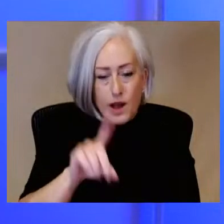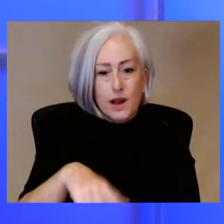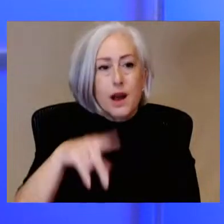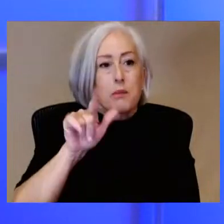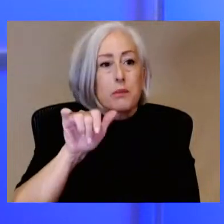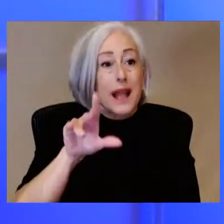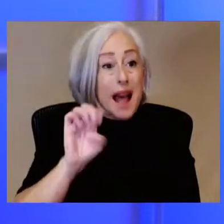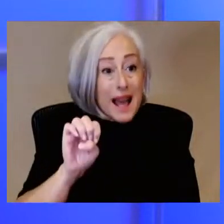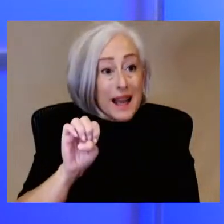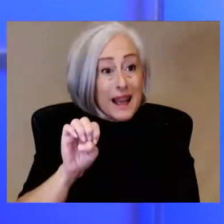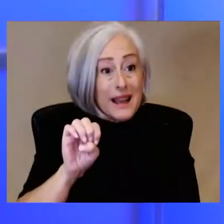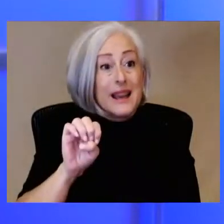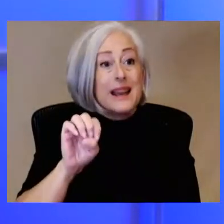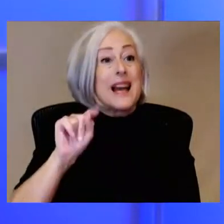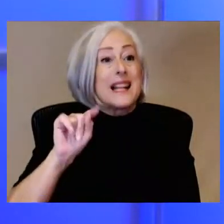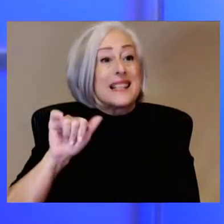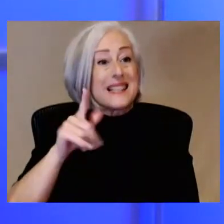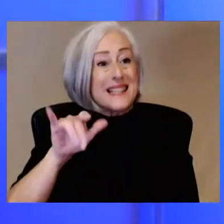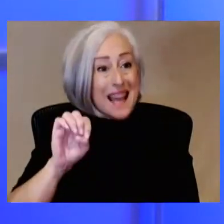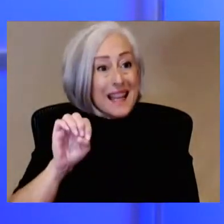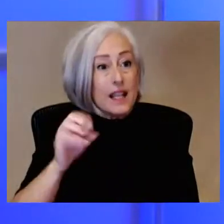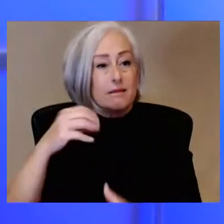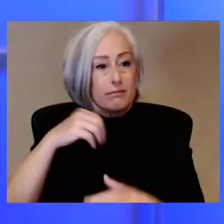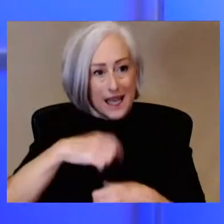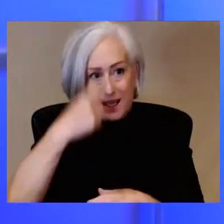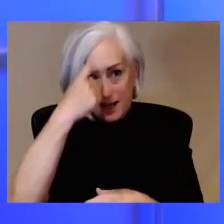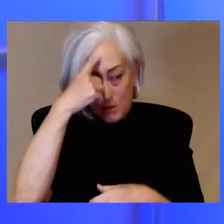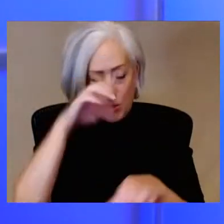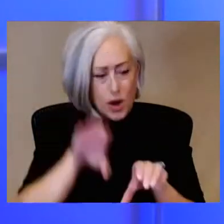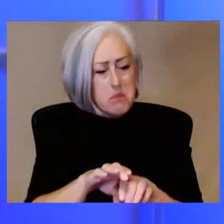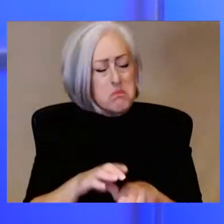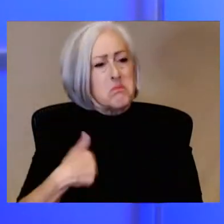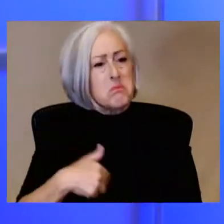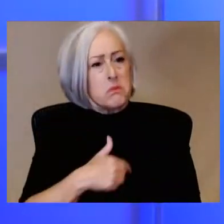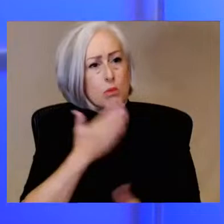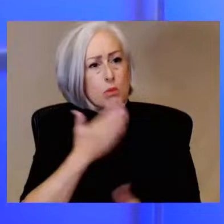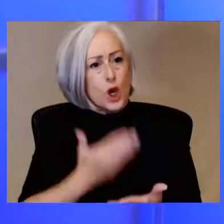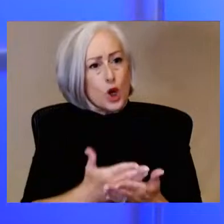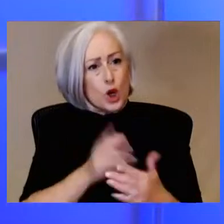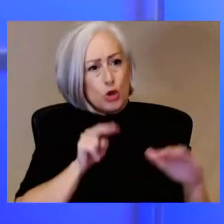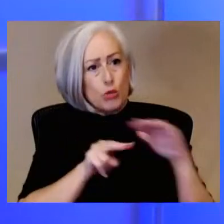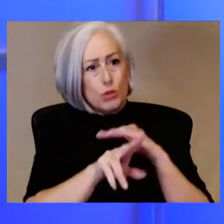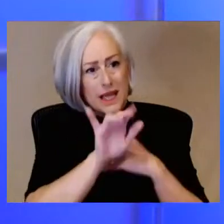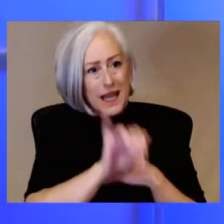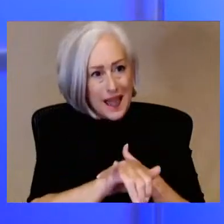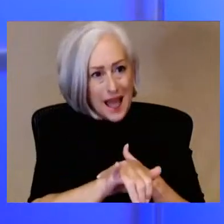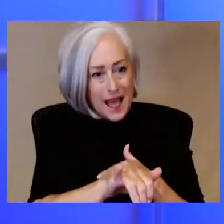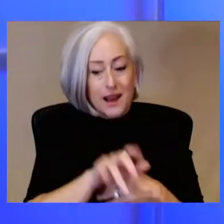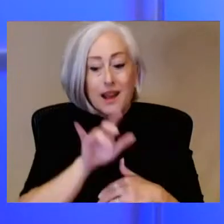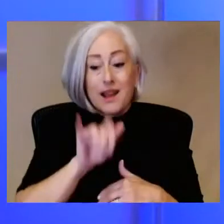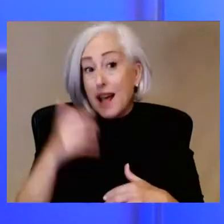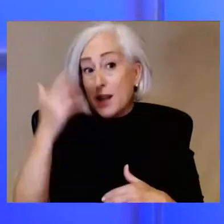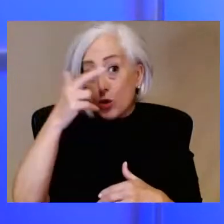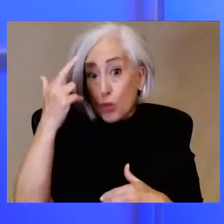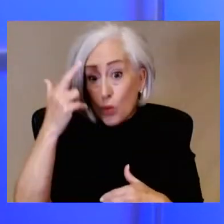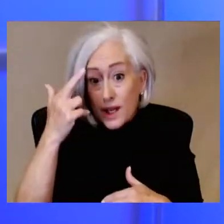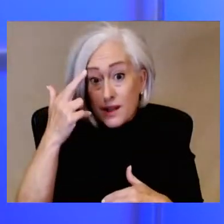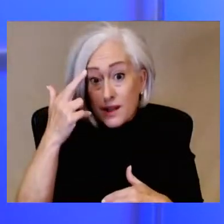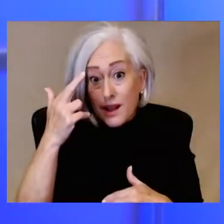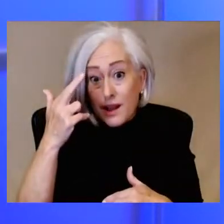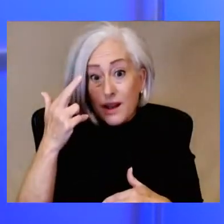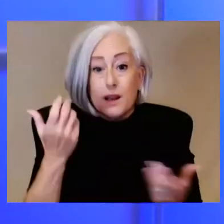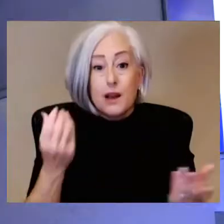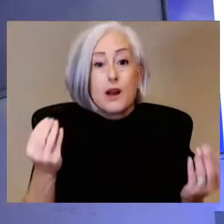but so Alzheimer's specific cause defined by plaques and tangles in the brain, specific cause of this bigger syndrome of